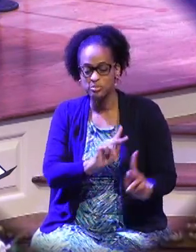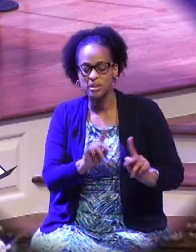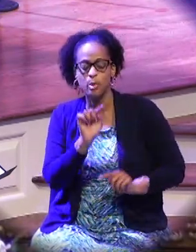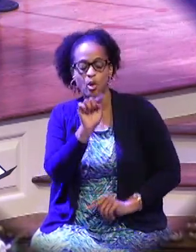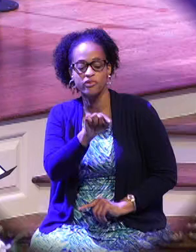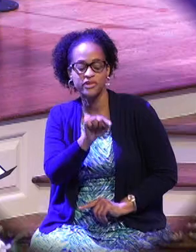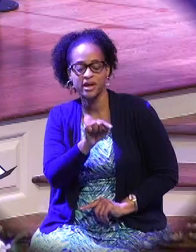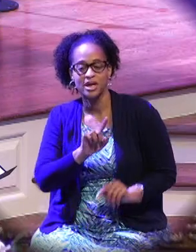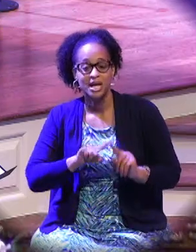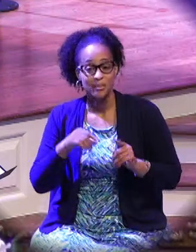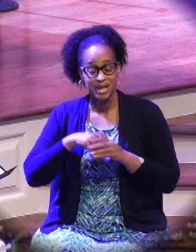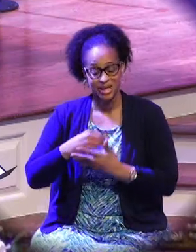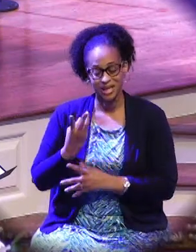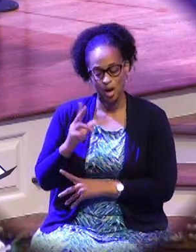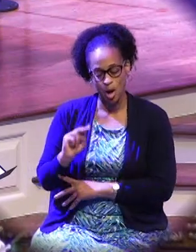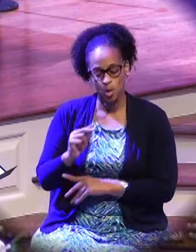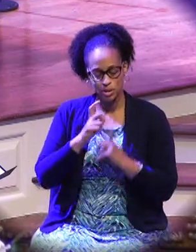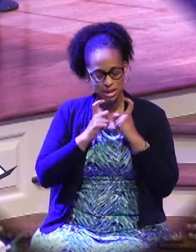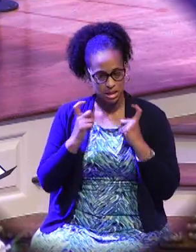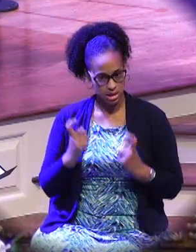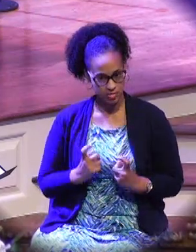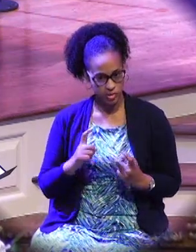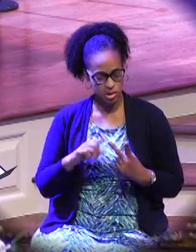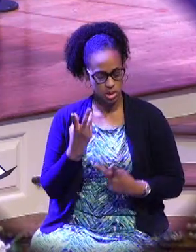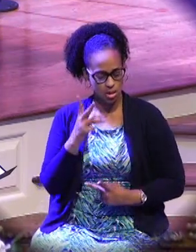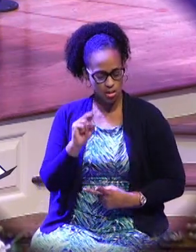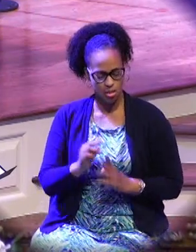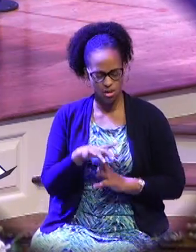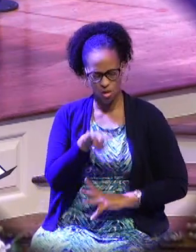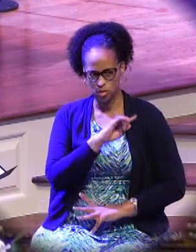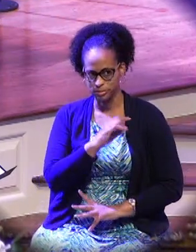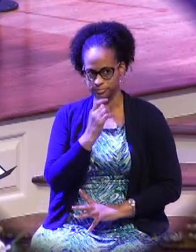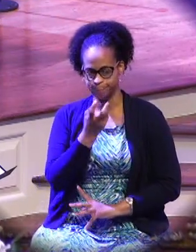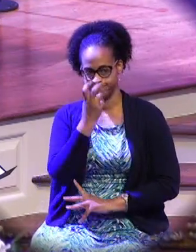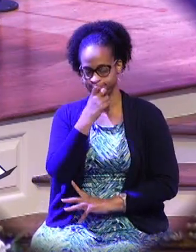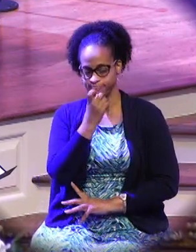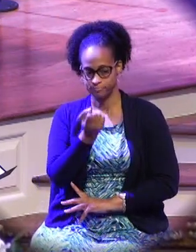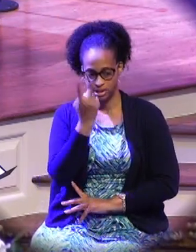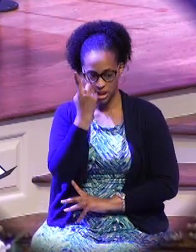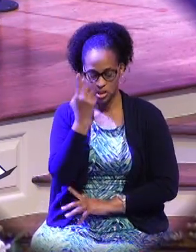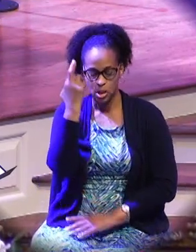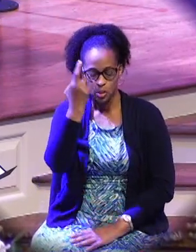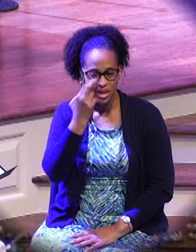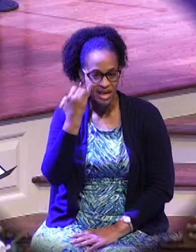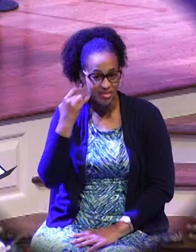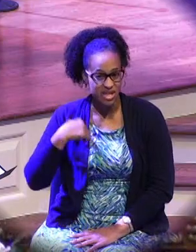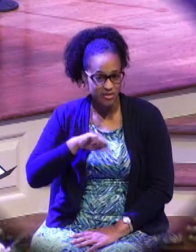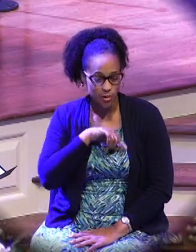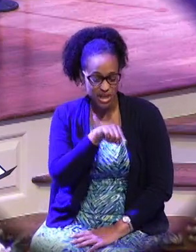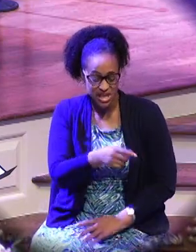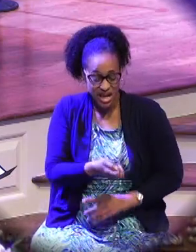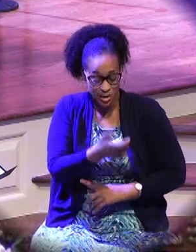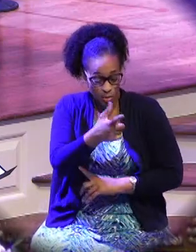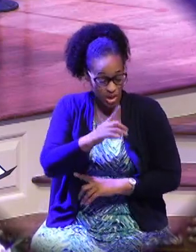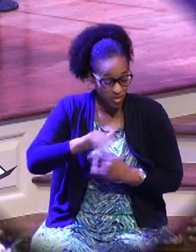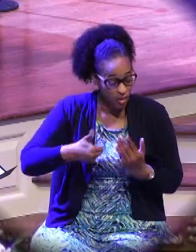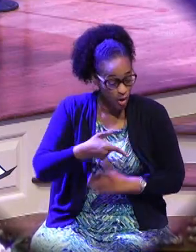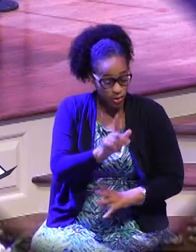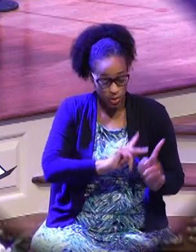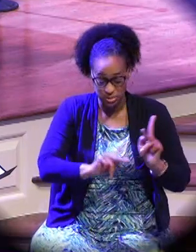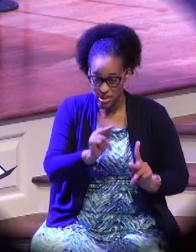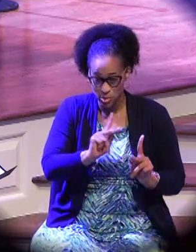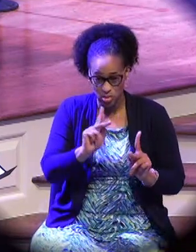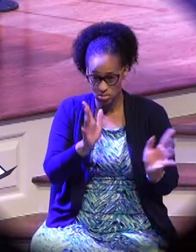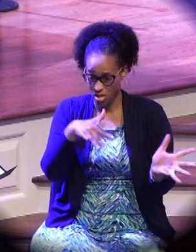there. But in our own sinfulness, our own blindness, what we don't realize is that even if we got rid of all of those